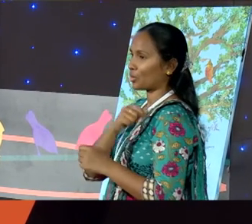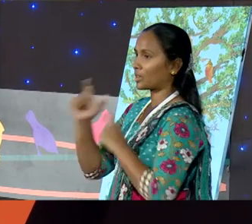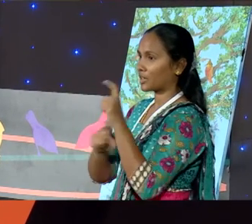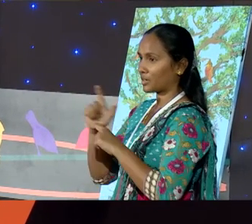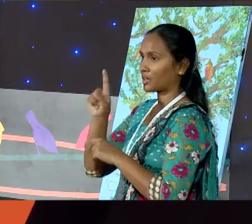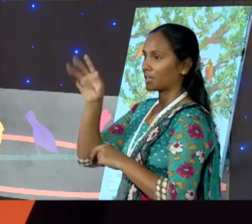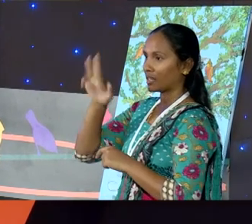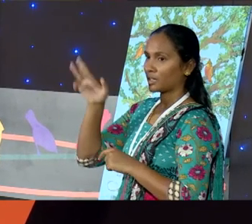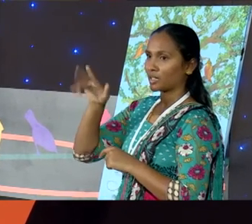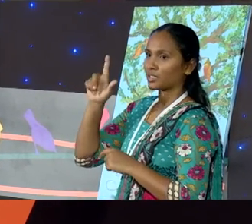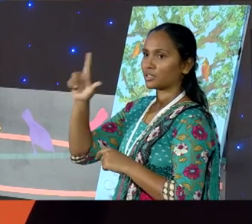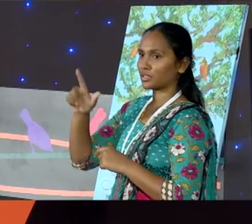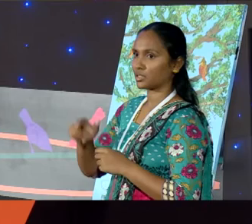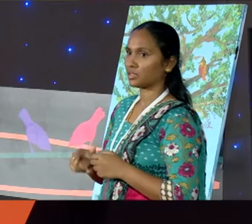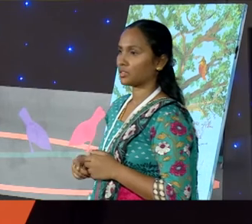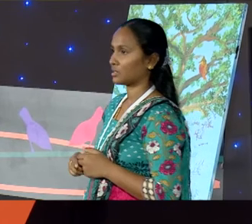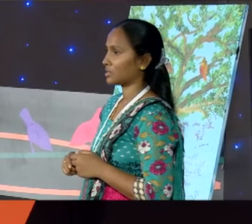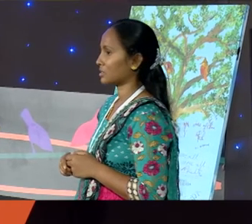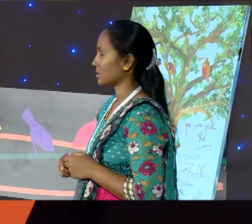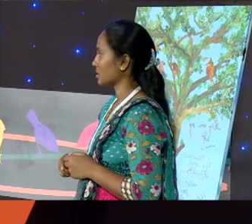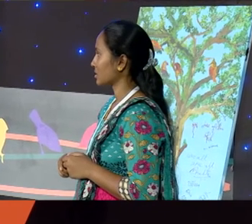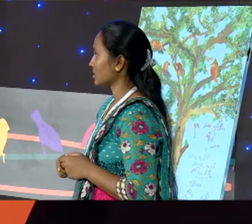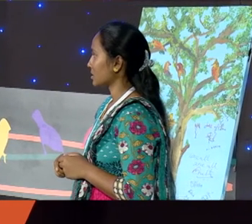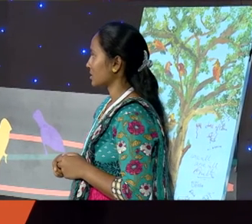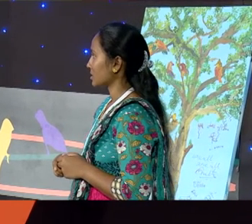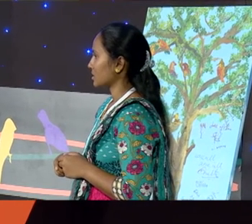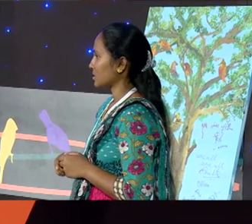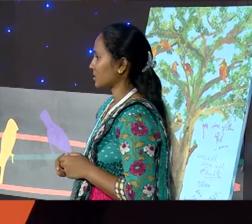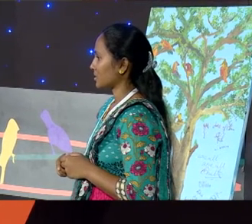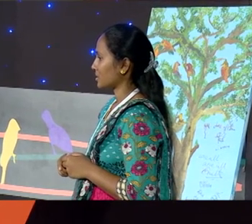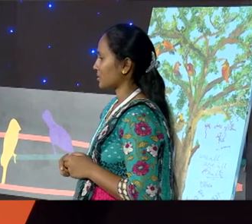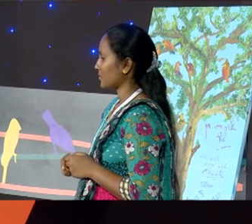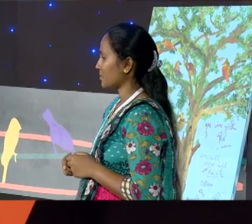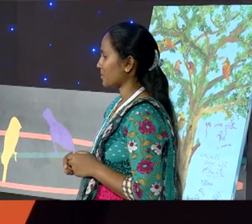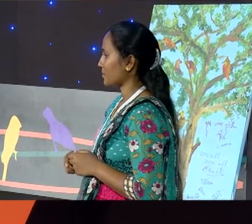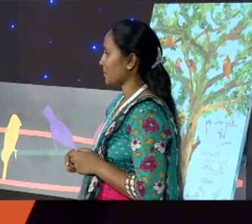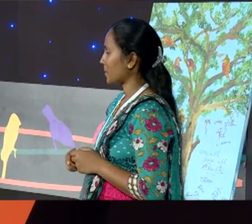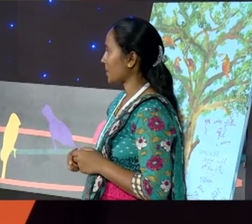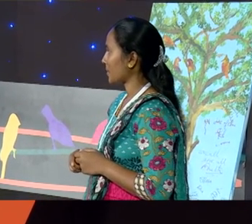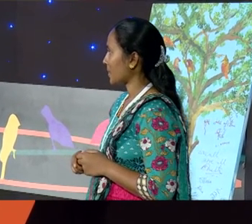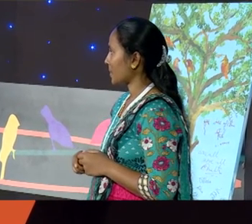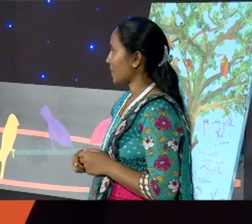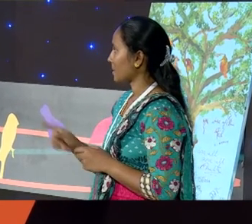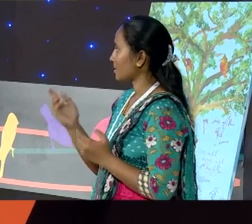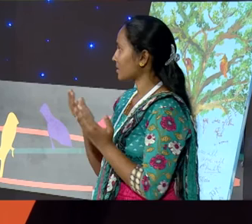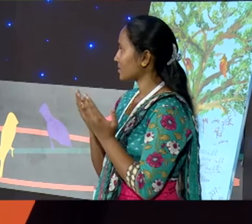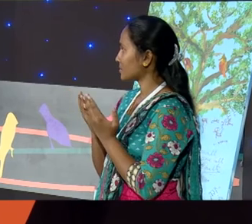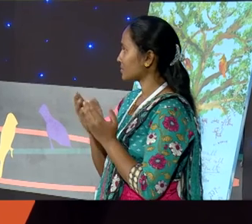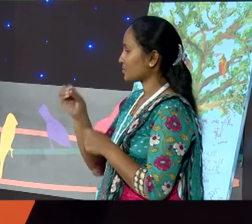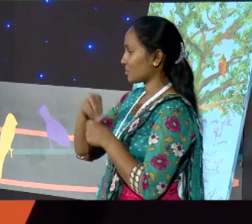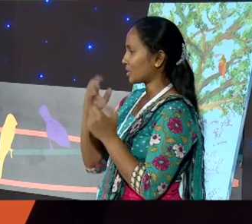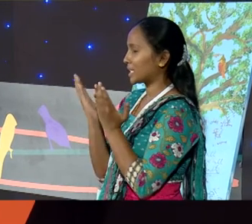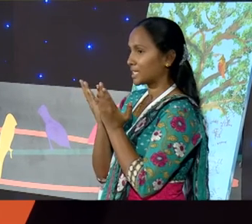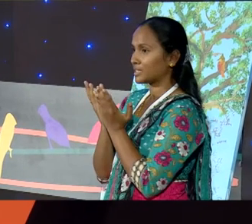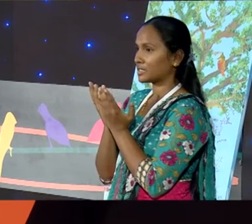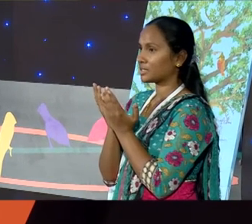1997, where I enrolled in APJ School, Noida. In my early years of my normal school, even though I had gotten into a normal school, there were a lot of teachers who told my